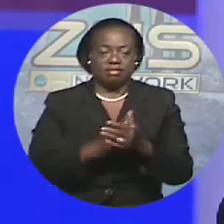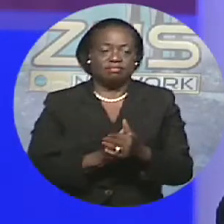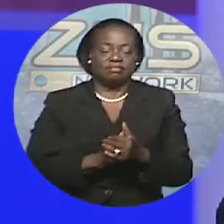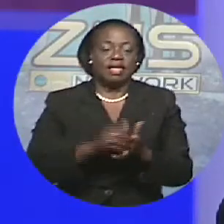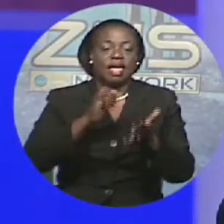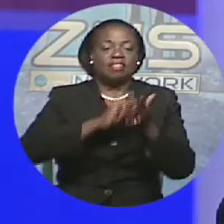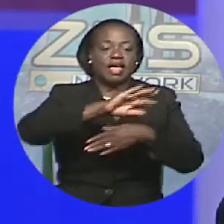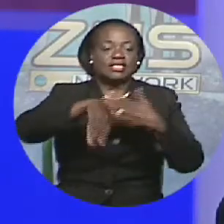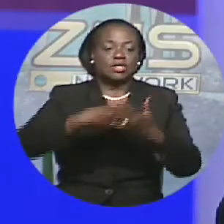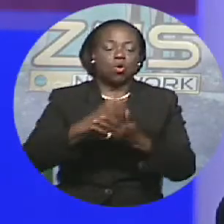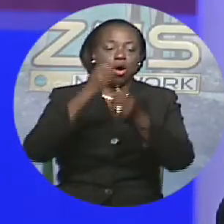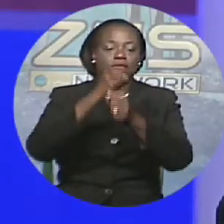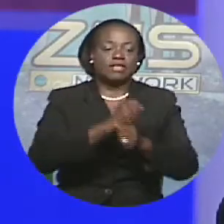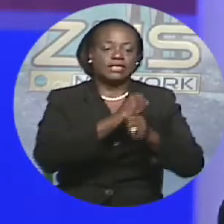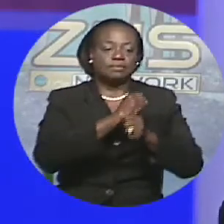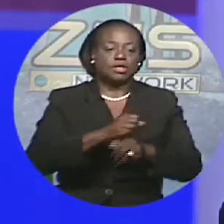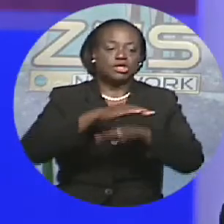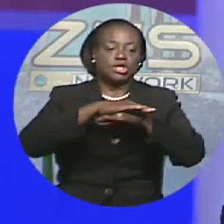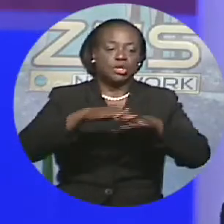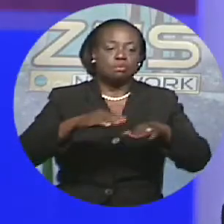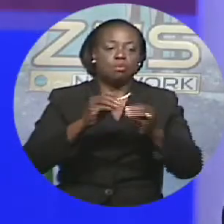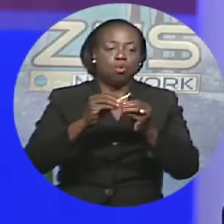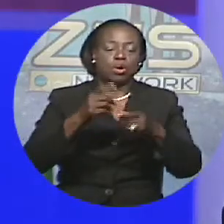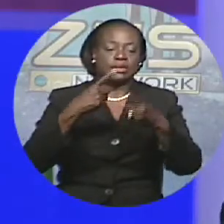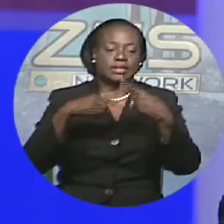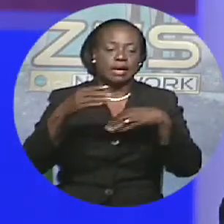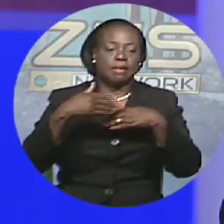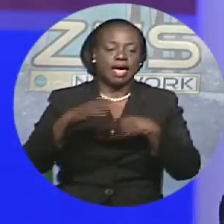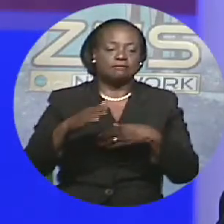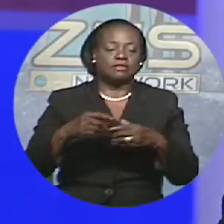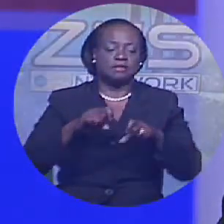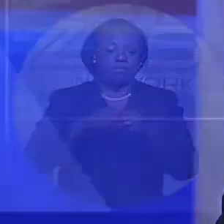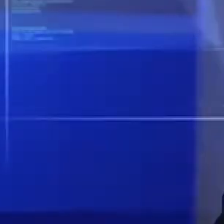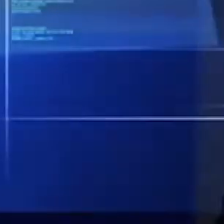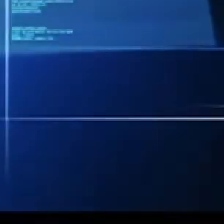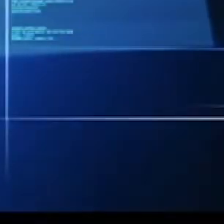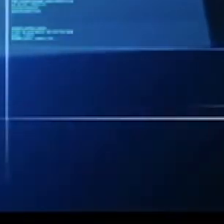will do it for sports, but don't go anywhere. There's more to come after the break.